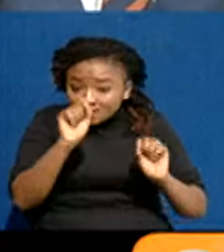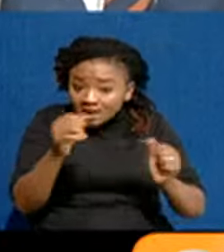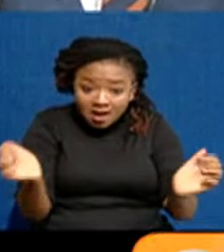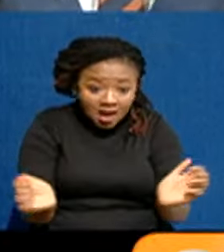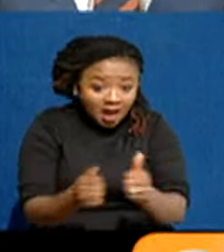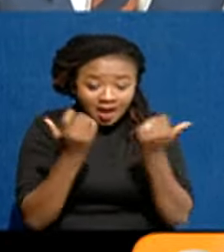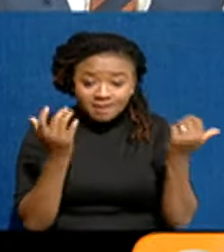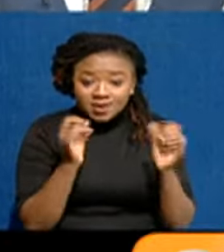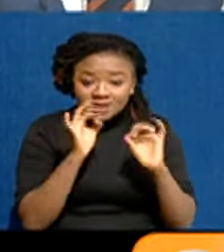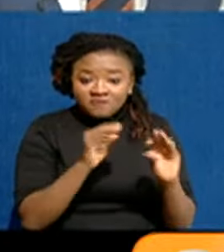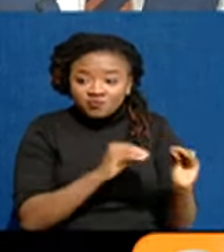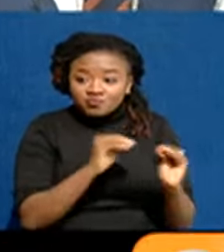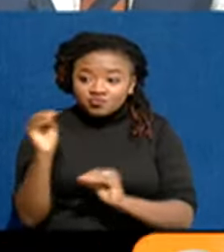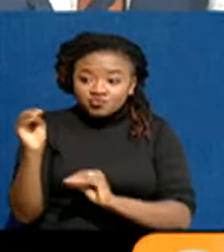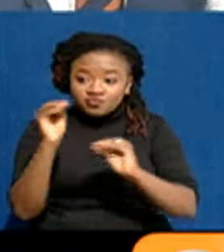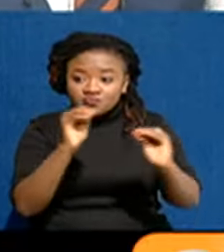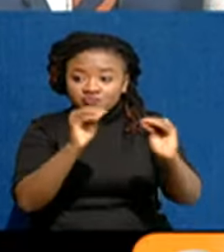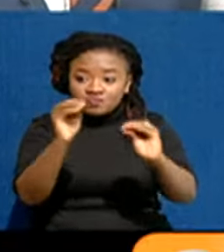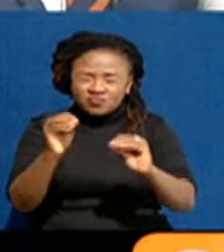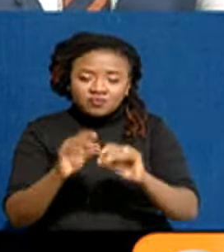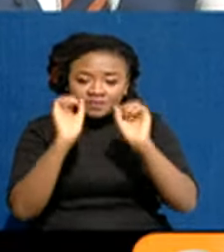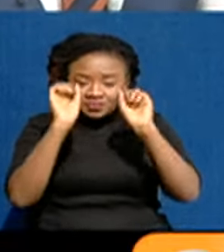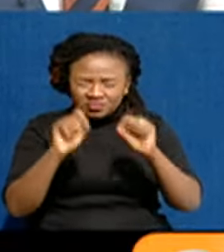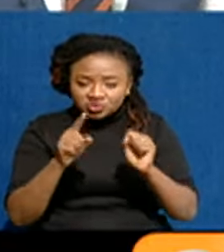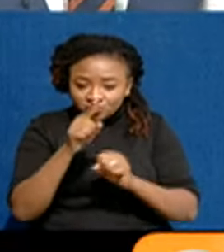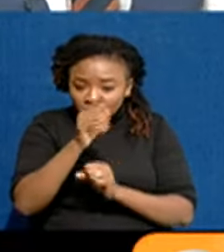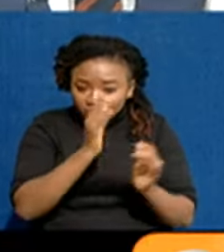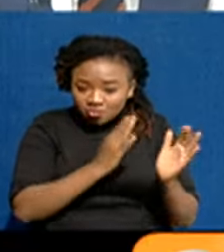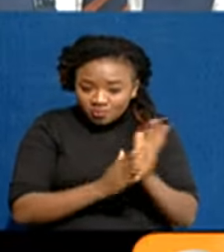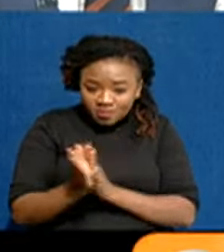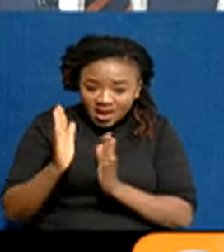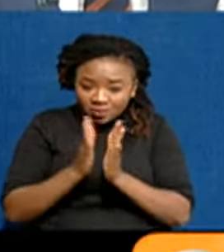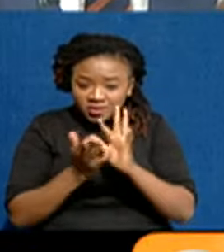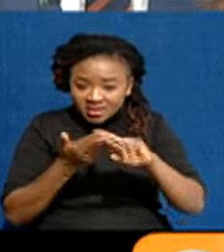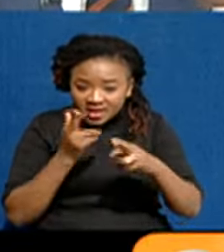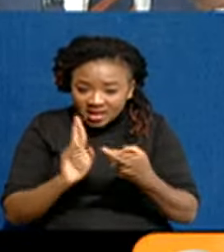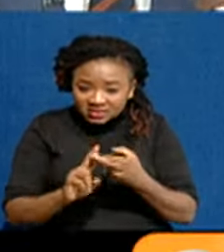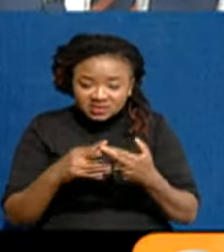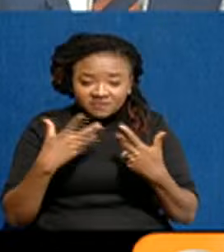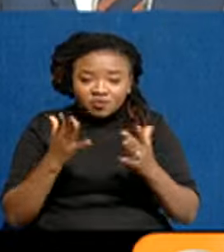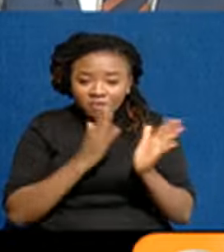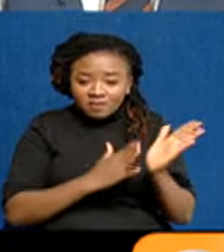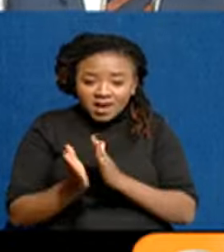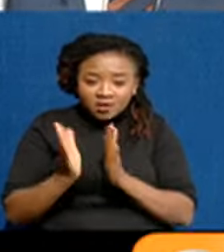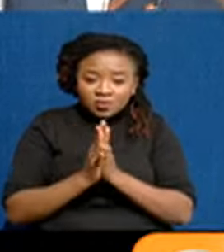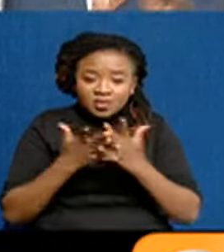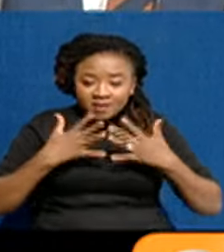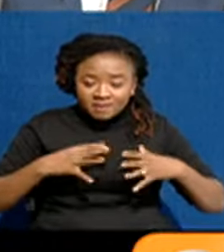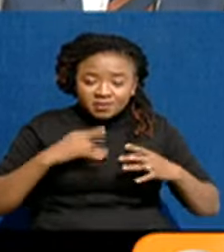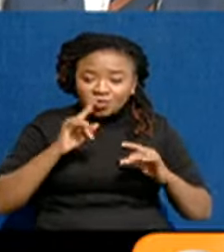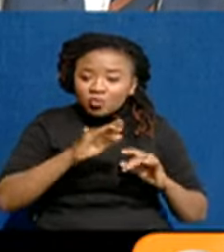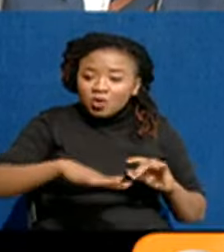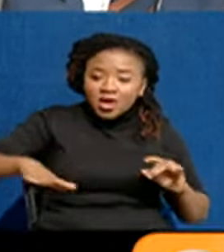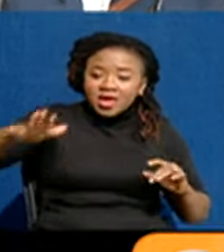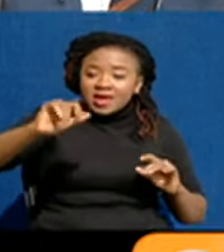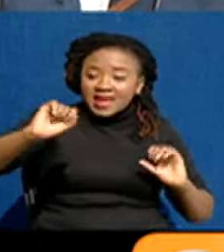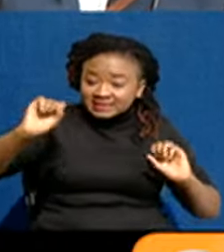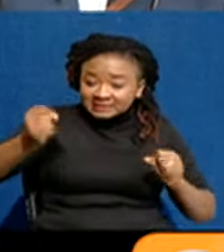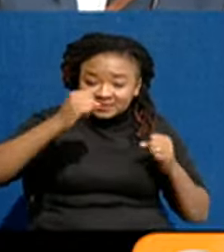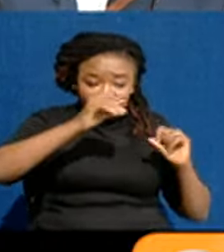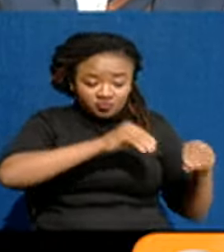away to maybe safe places. Yeah. Could you make arrangements with your relatives or people who are at safe places for that period of